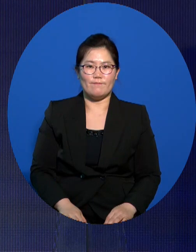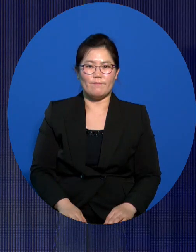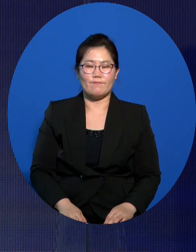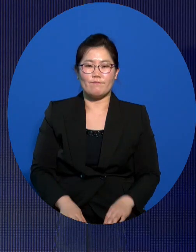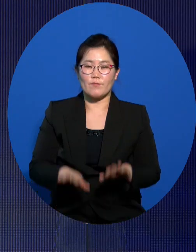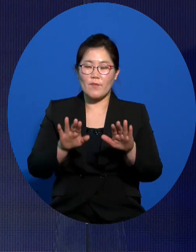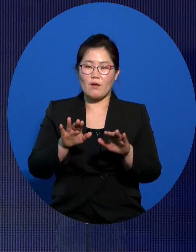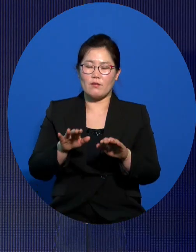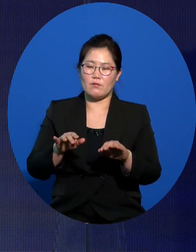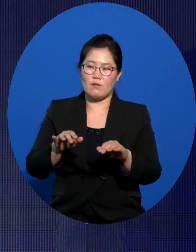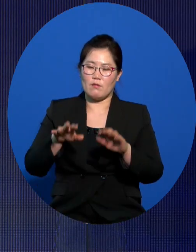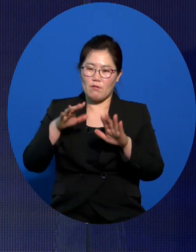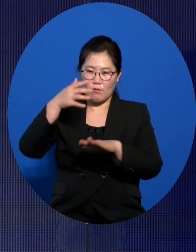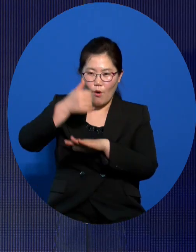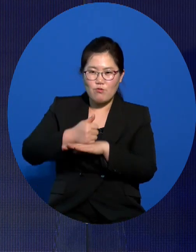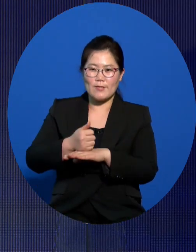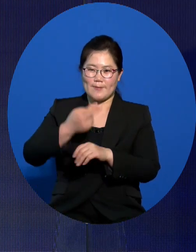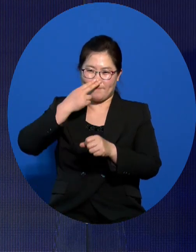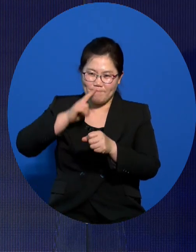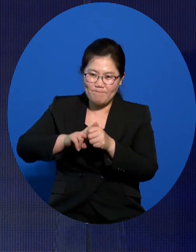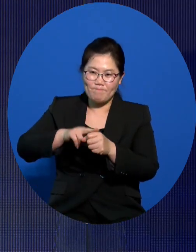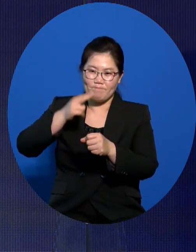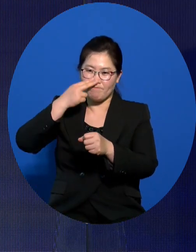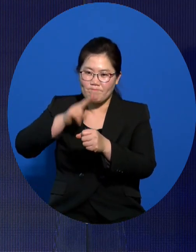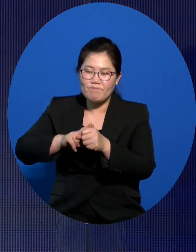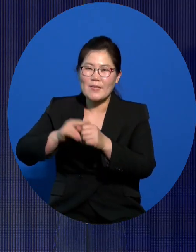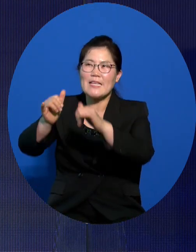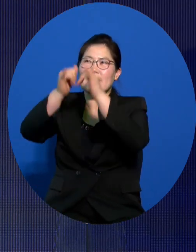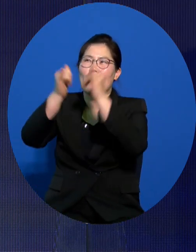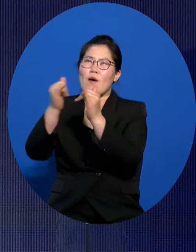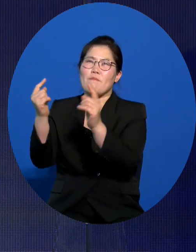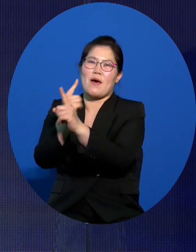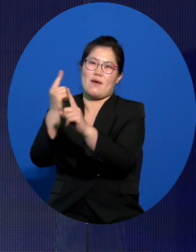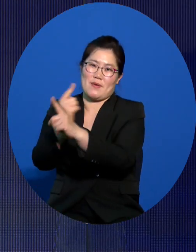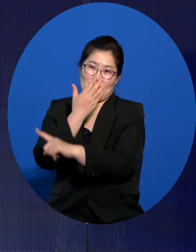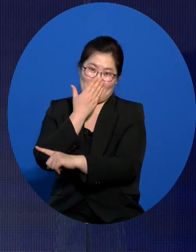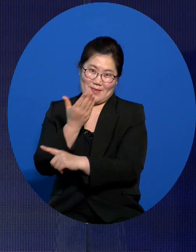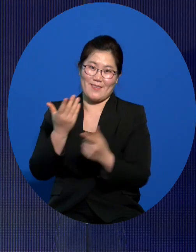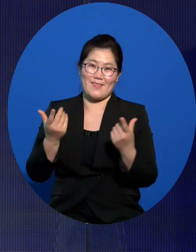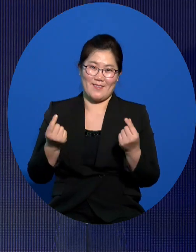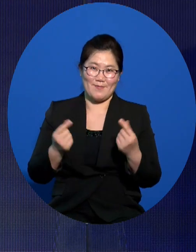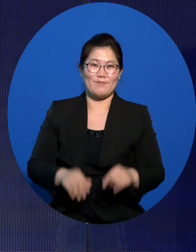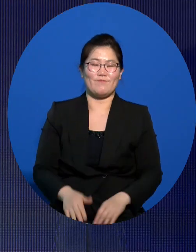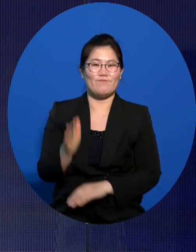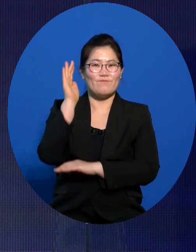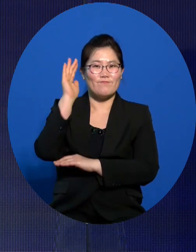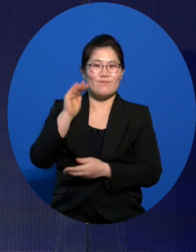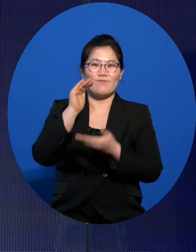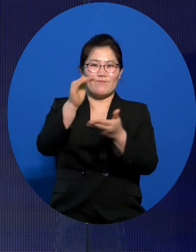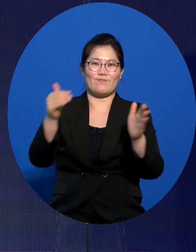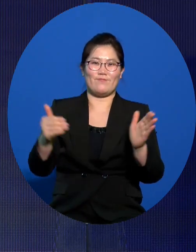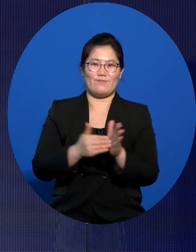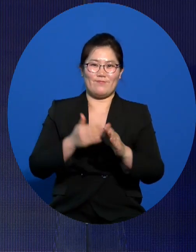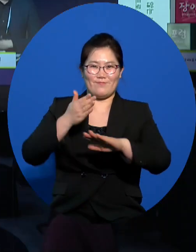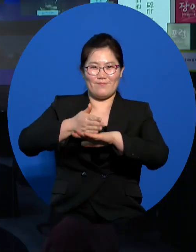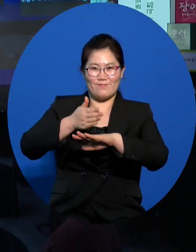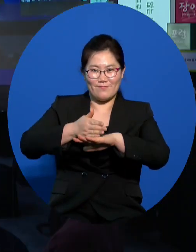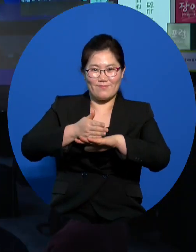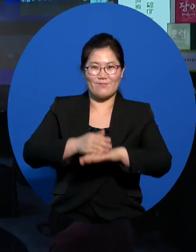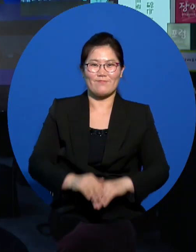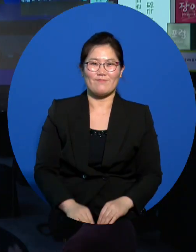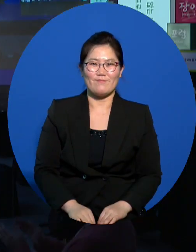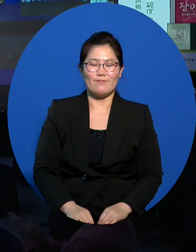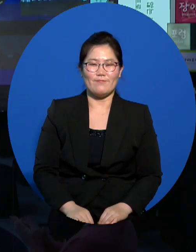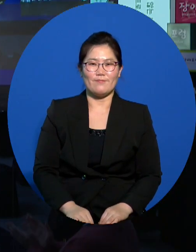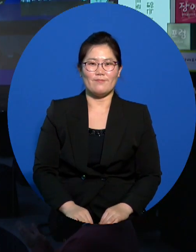that we are taking can further expand and help create a better society. So this concludes my initial remarks.